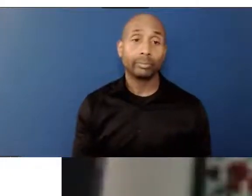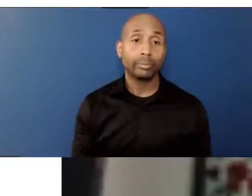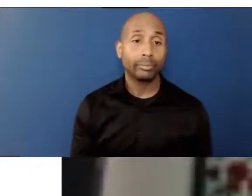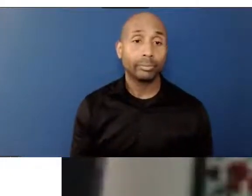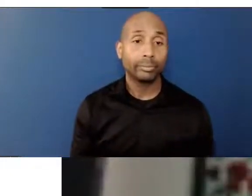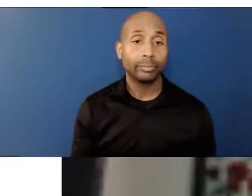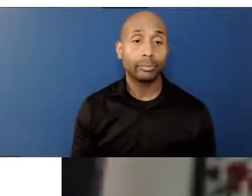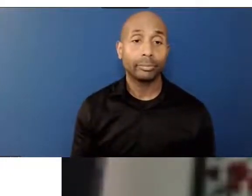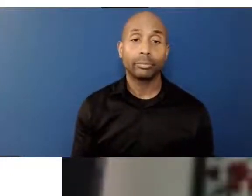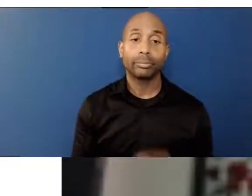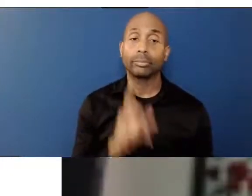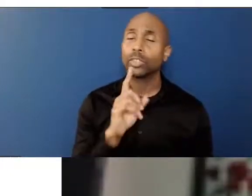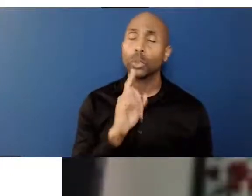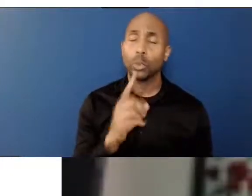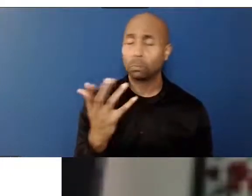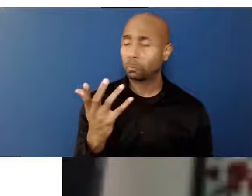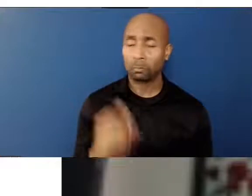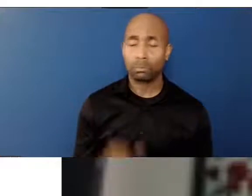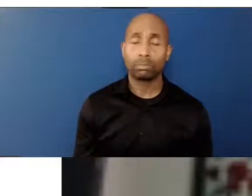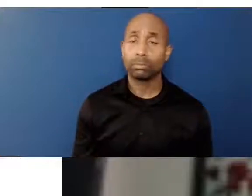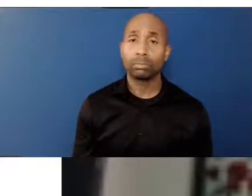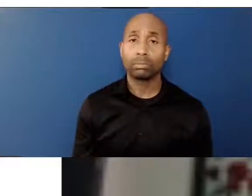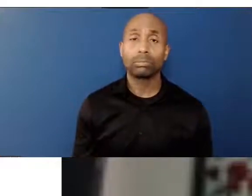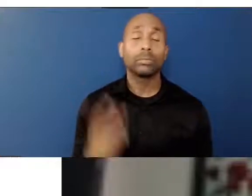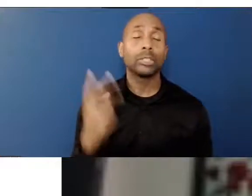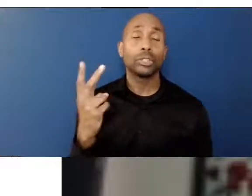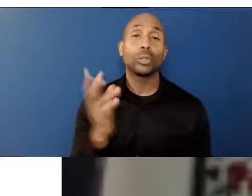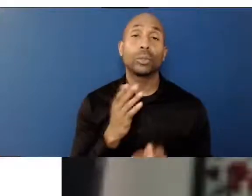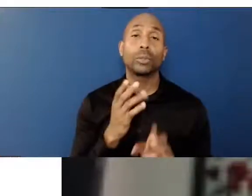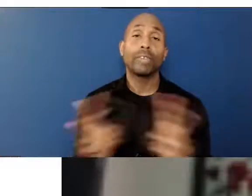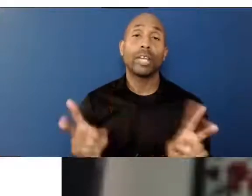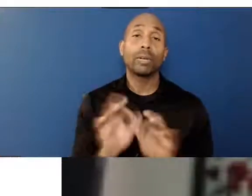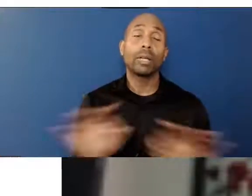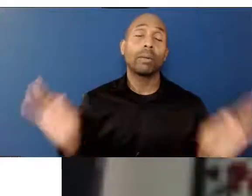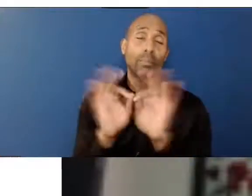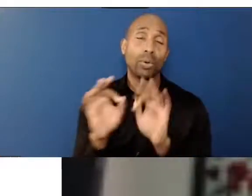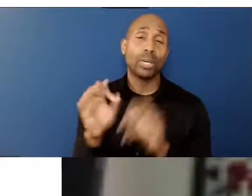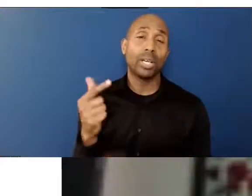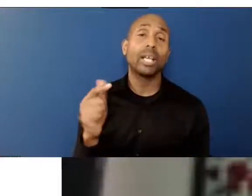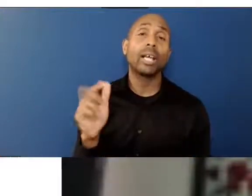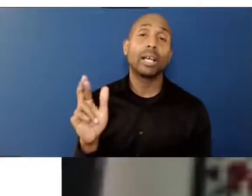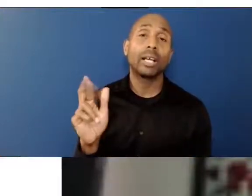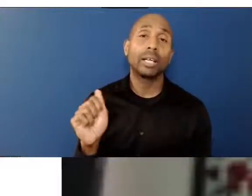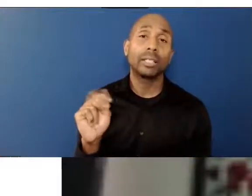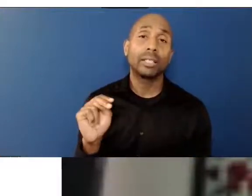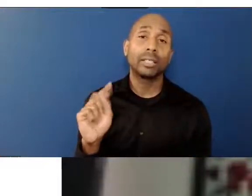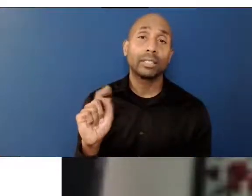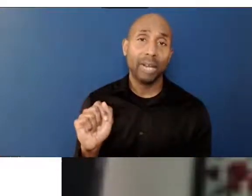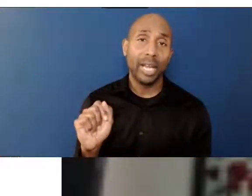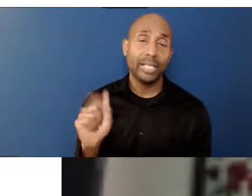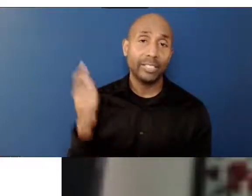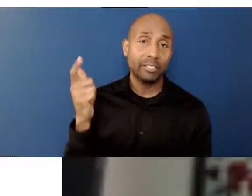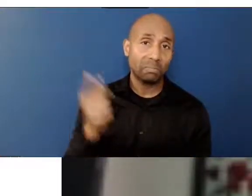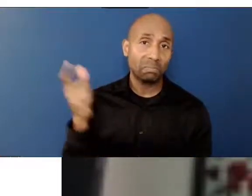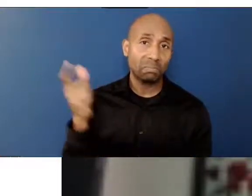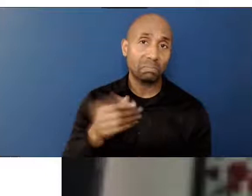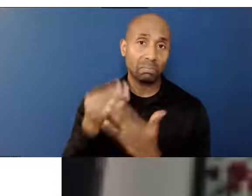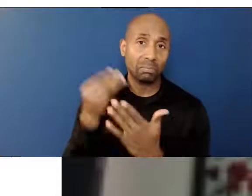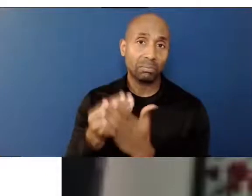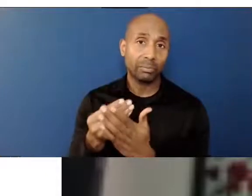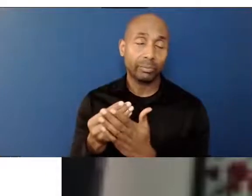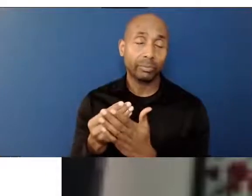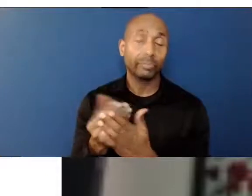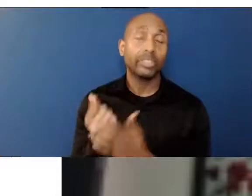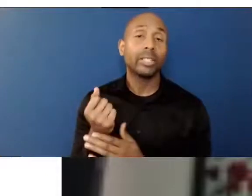Yeah, no, they're two very important grants, and actually just a couple of years ago government committed additional